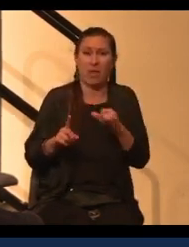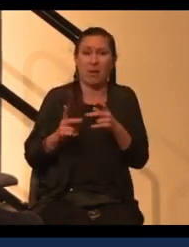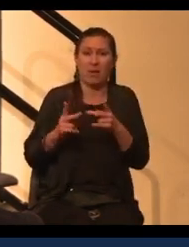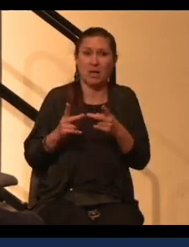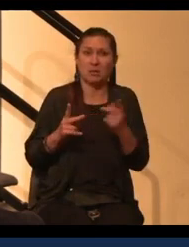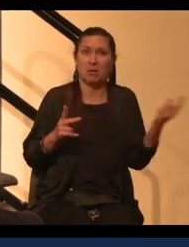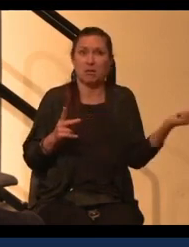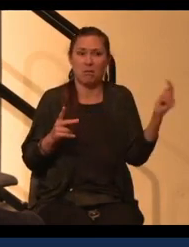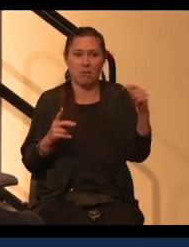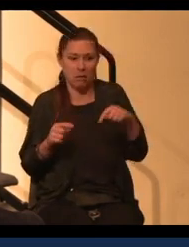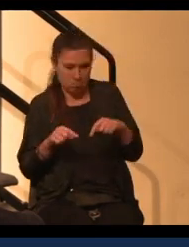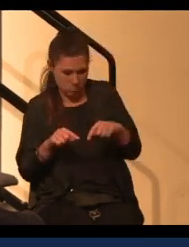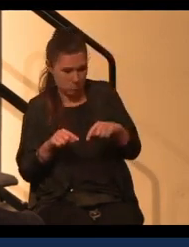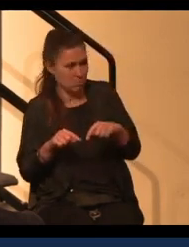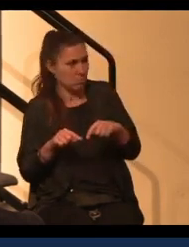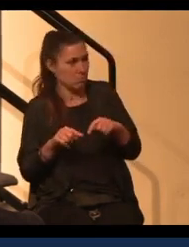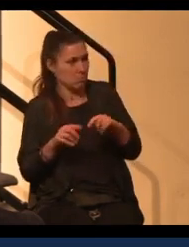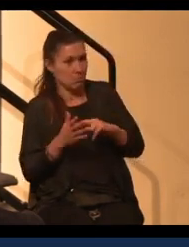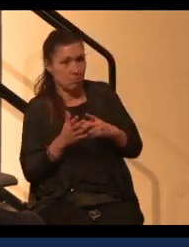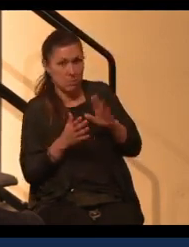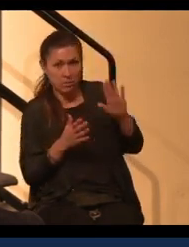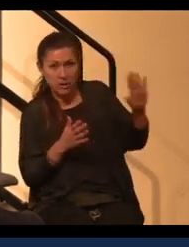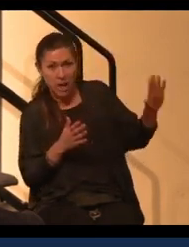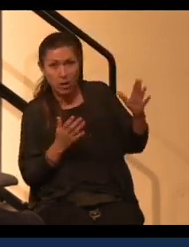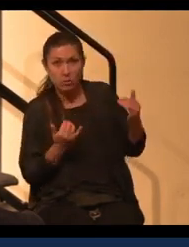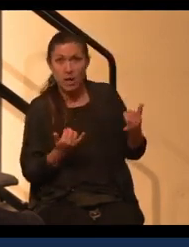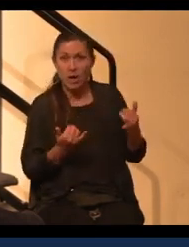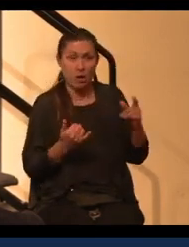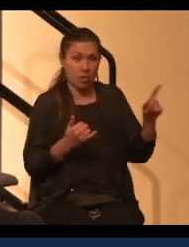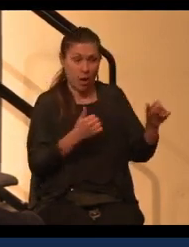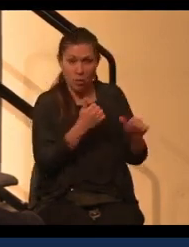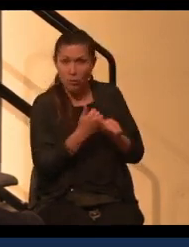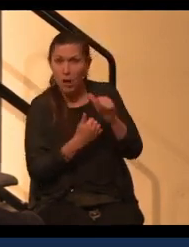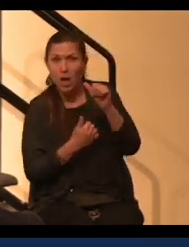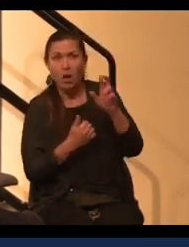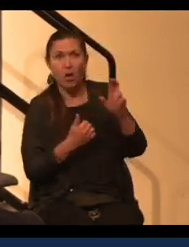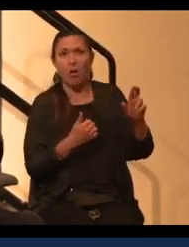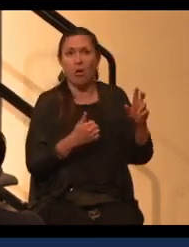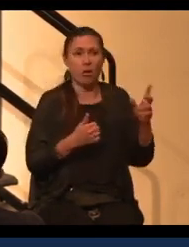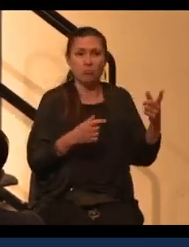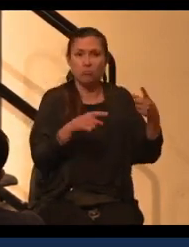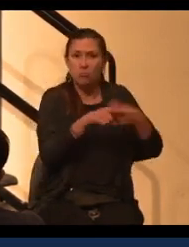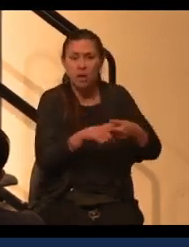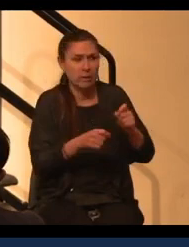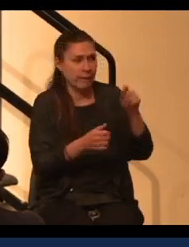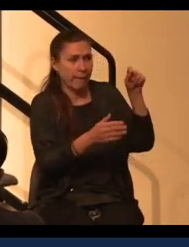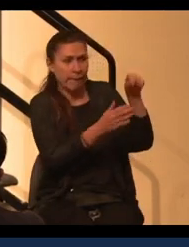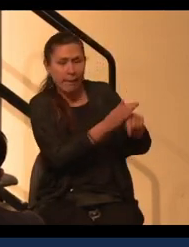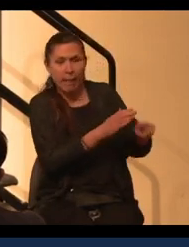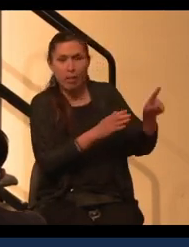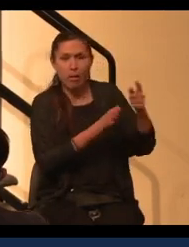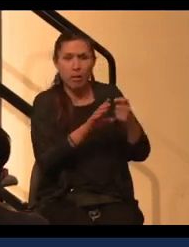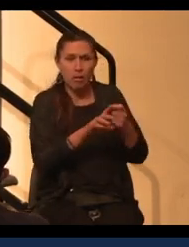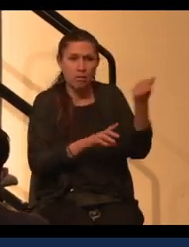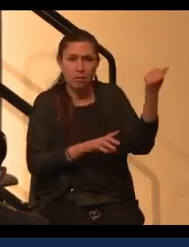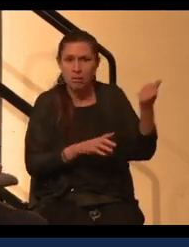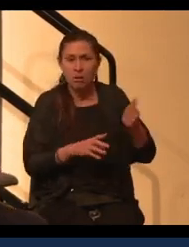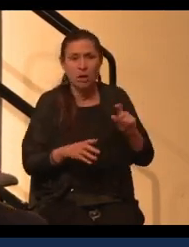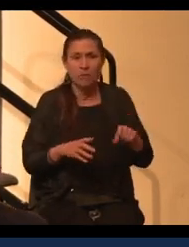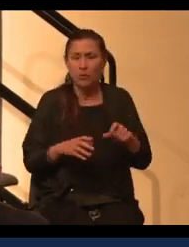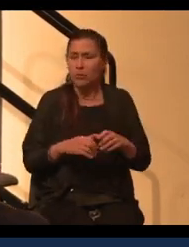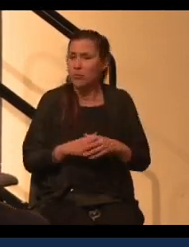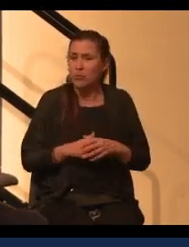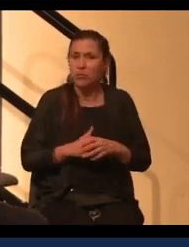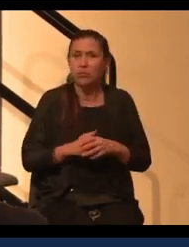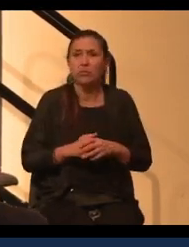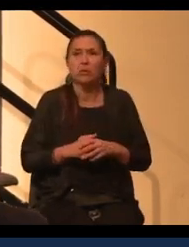your place? Is that place yours? Is that person a threat? Do they suddenly need to be killed or removed or forced out?